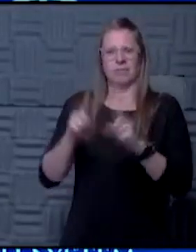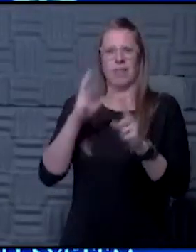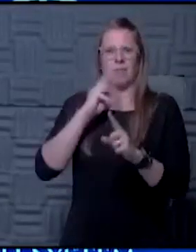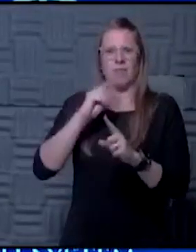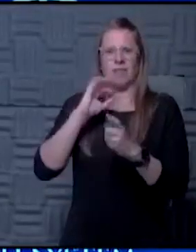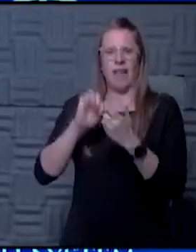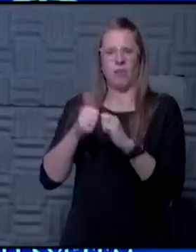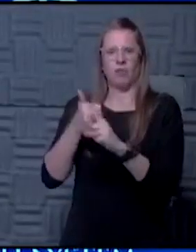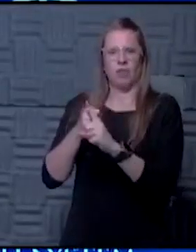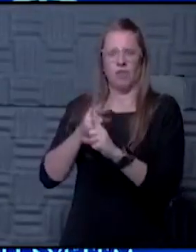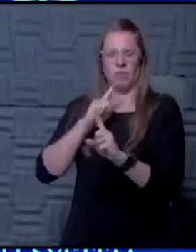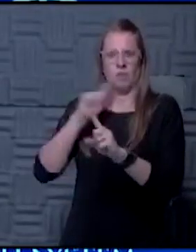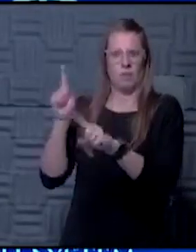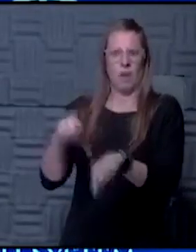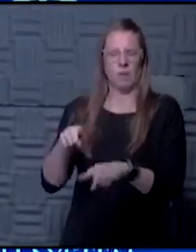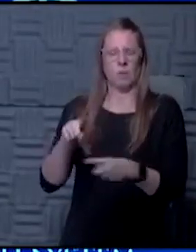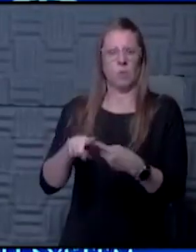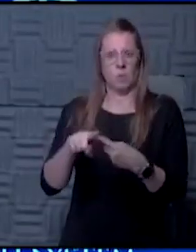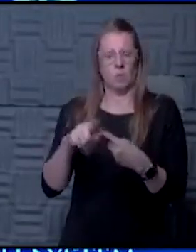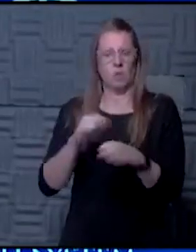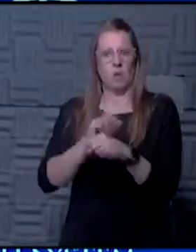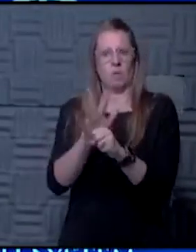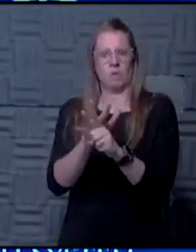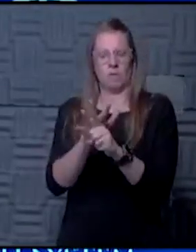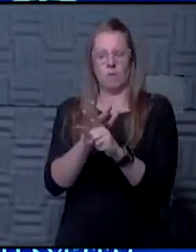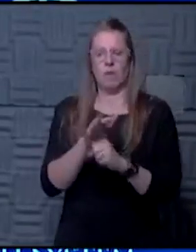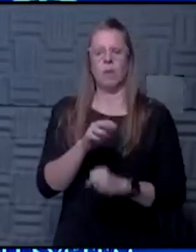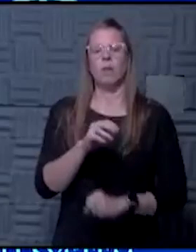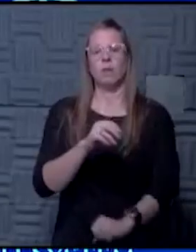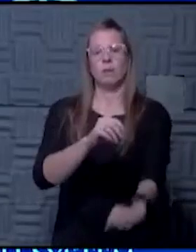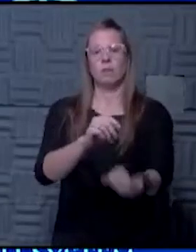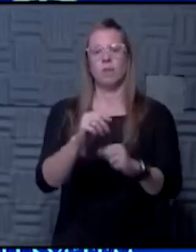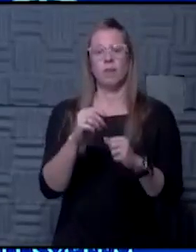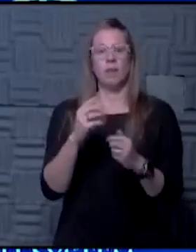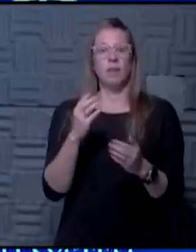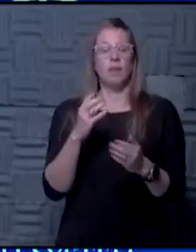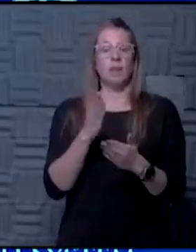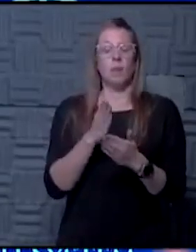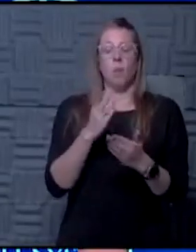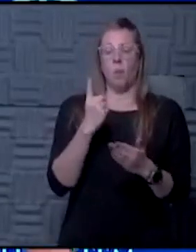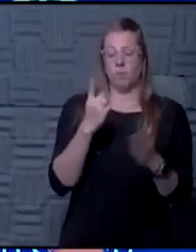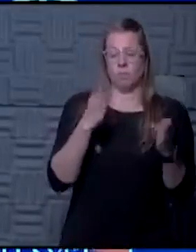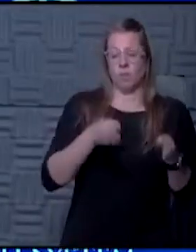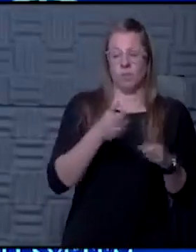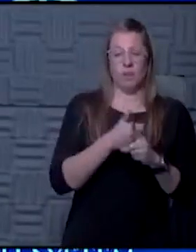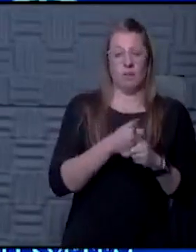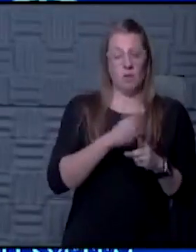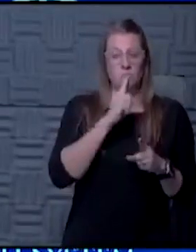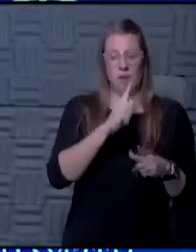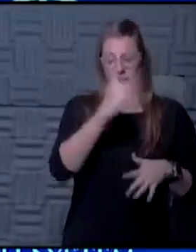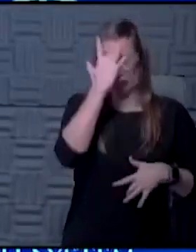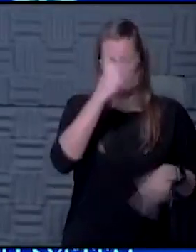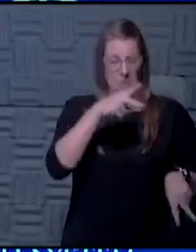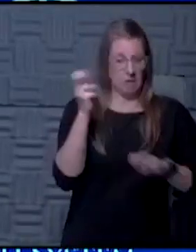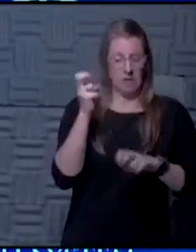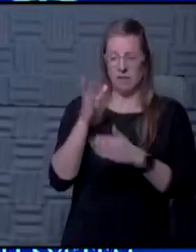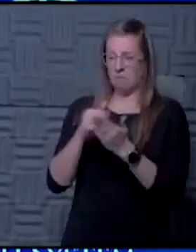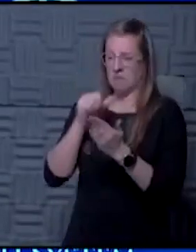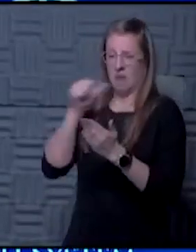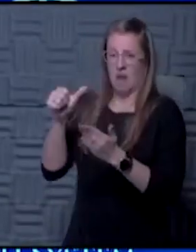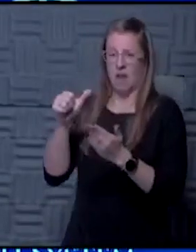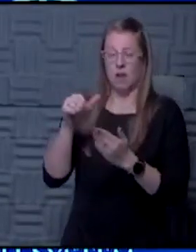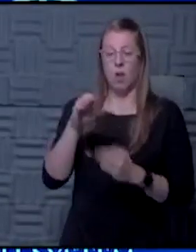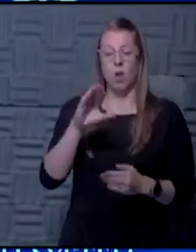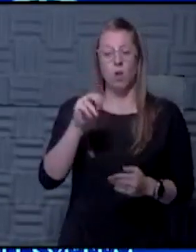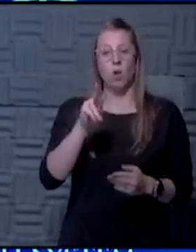take two very normal and healthy people and one person can become deathly ill and one person not, and part of that can be whether or not you get COVID storm, and what